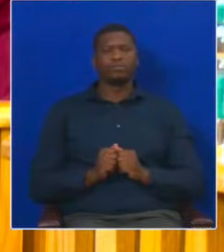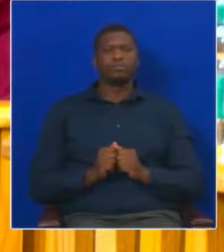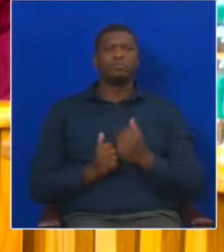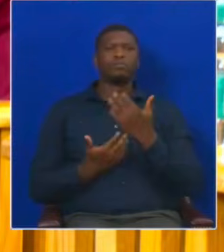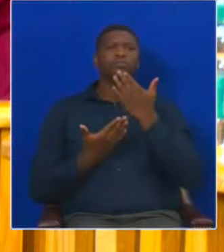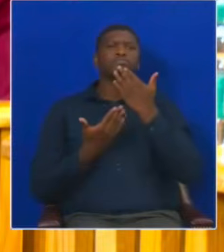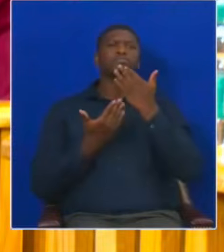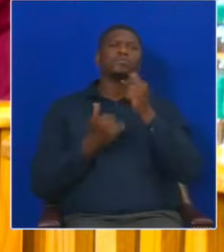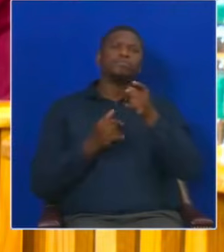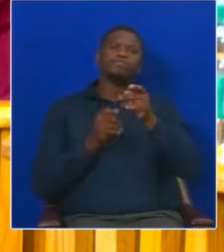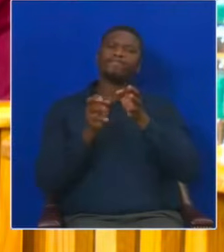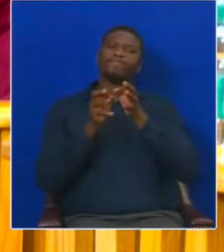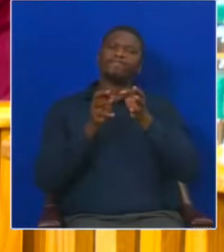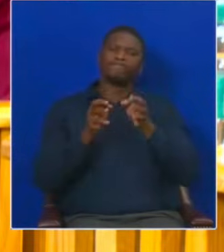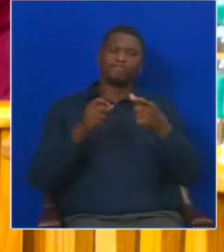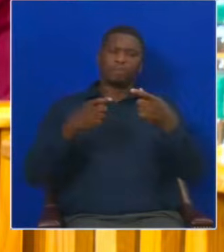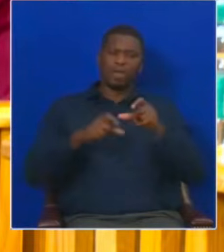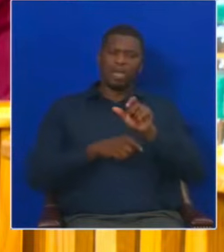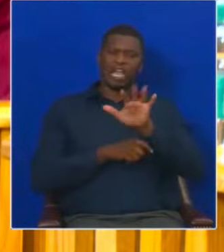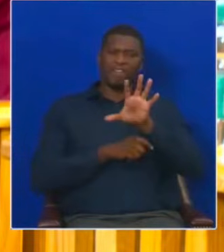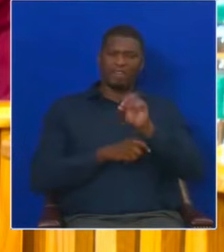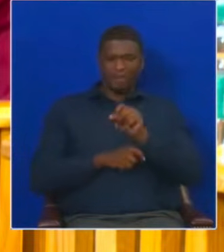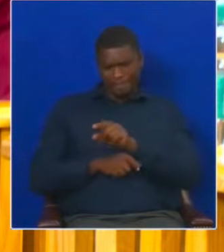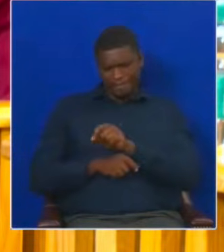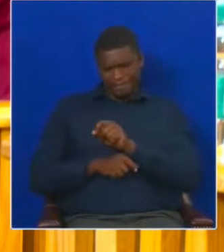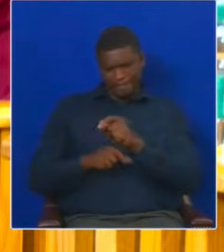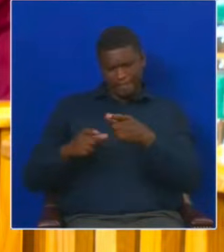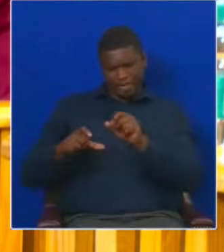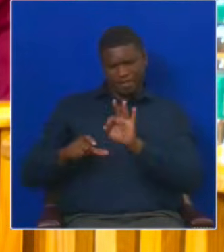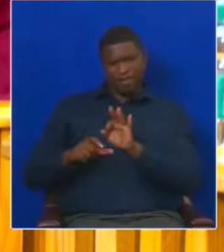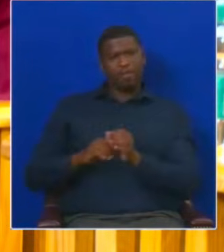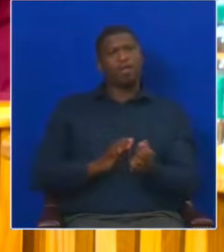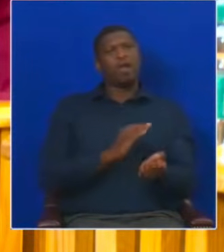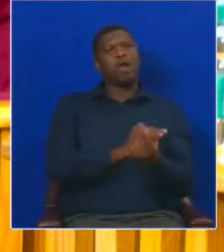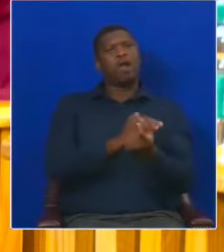50, in particular the events of the 12th of December 2024.